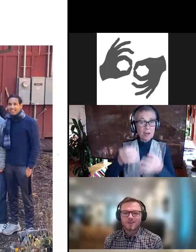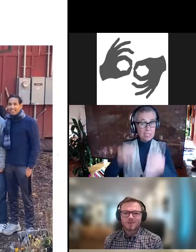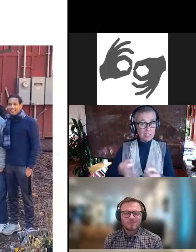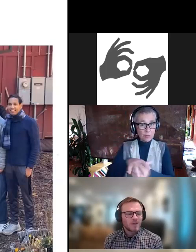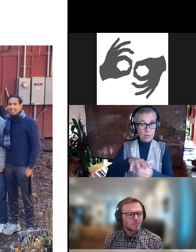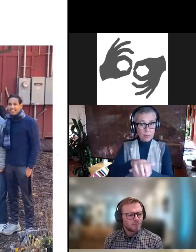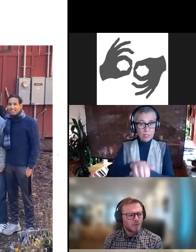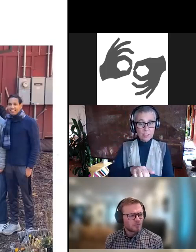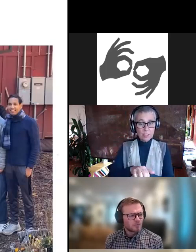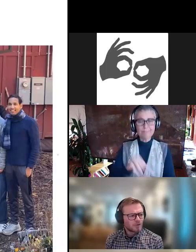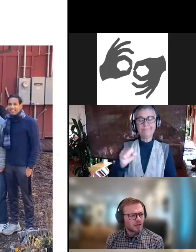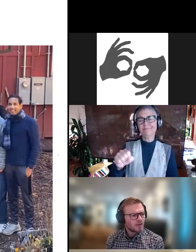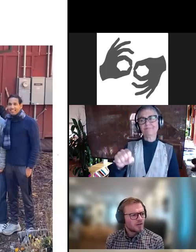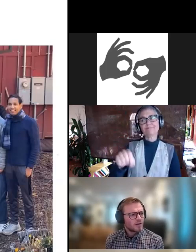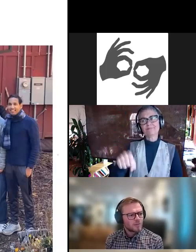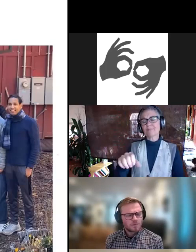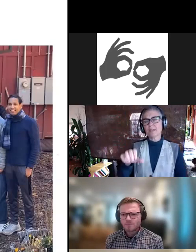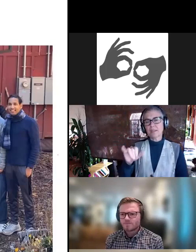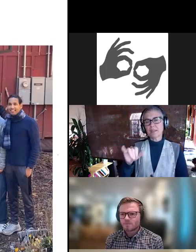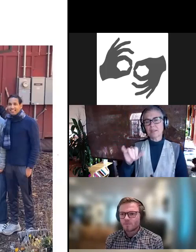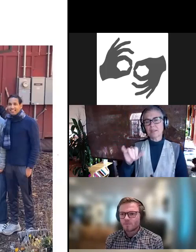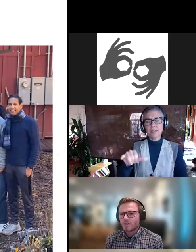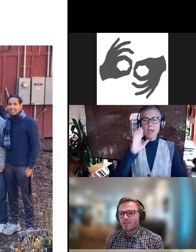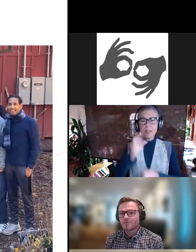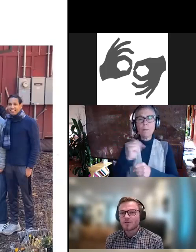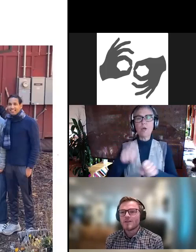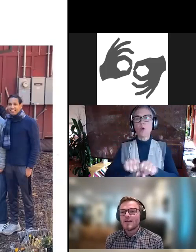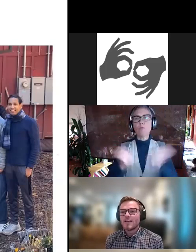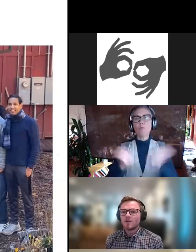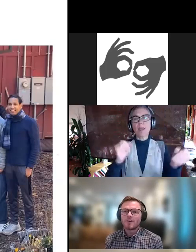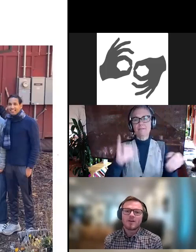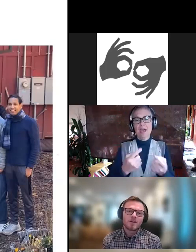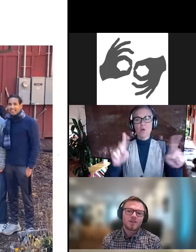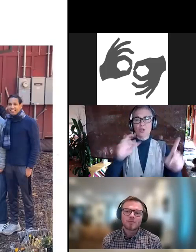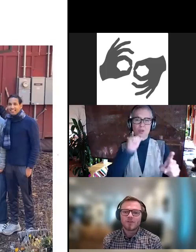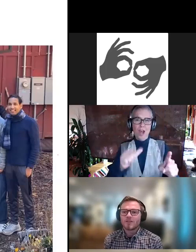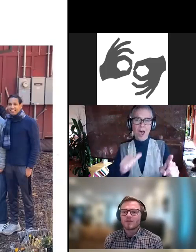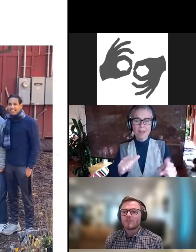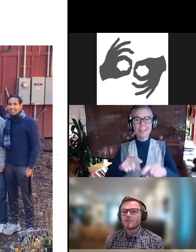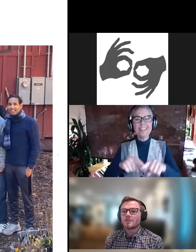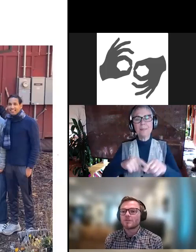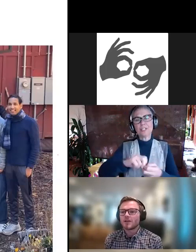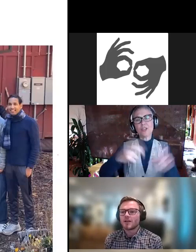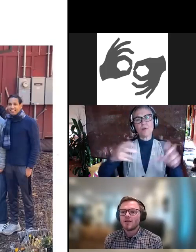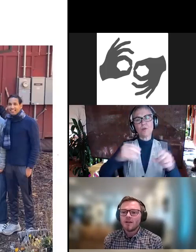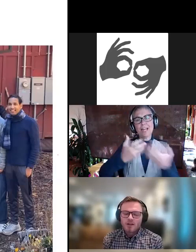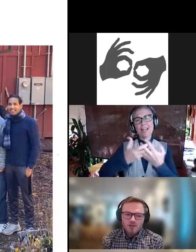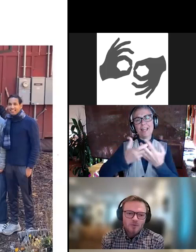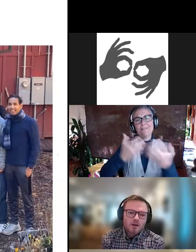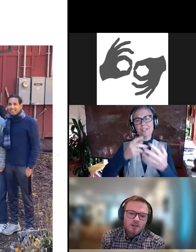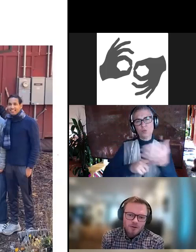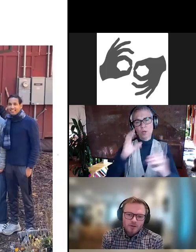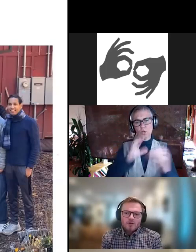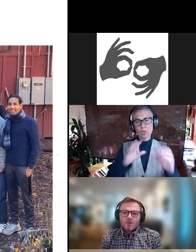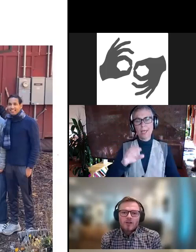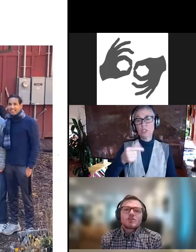to make or break this works, and it will vary depending on the protein and the fitness that you're looking at. GB1